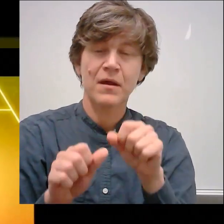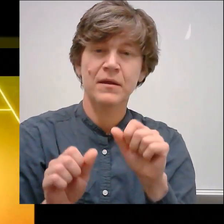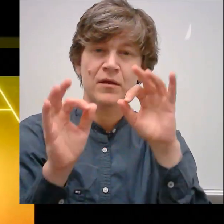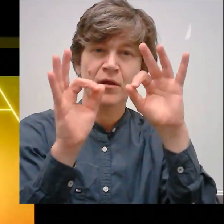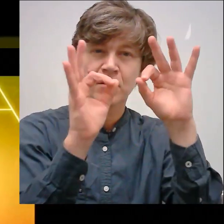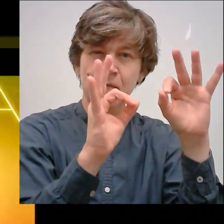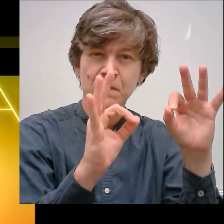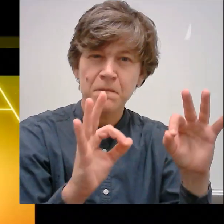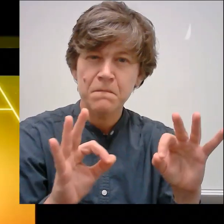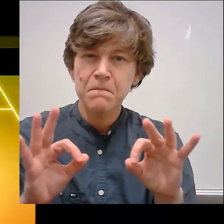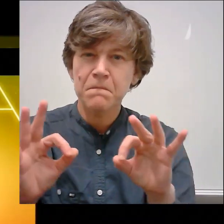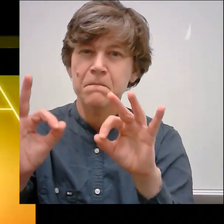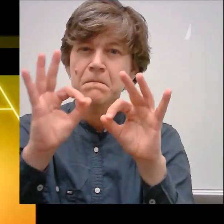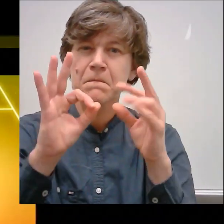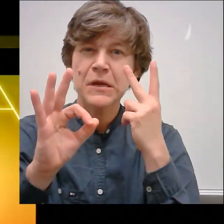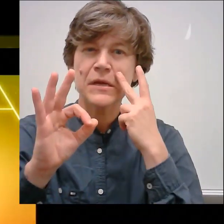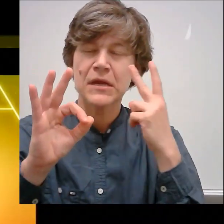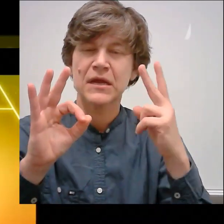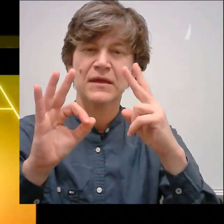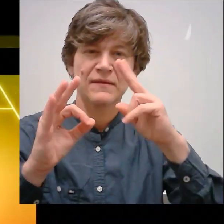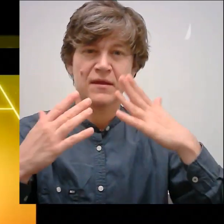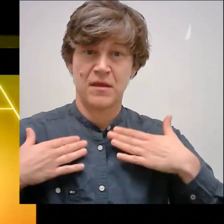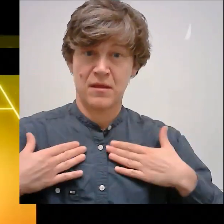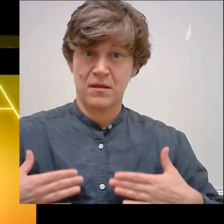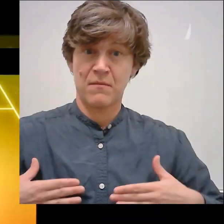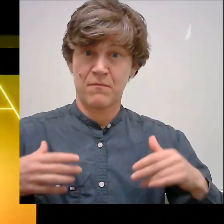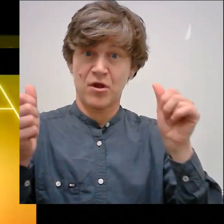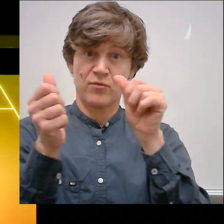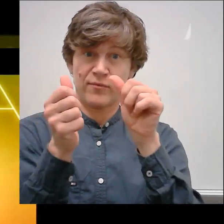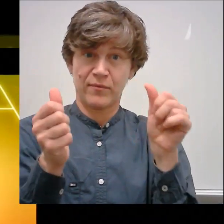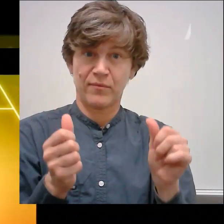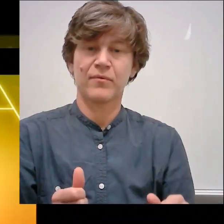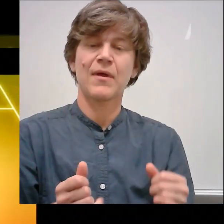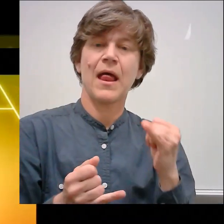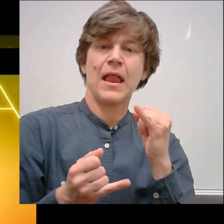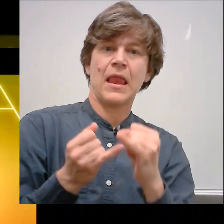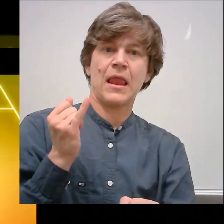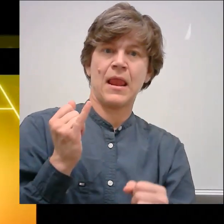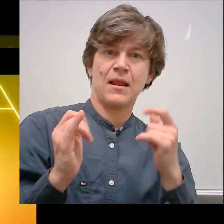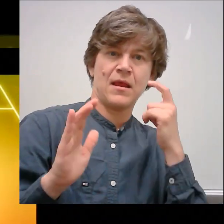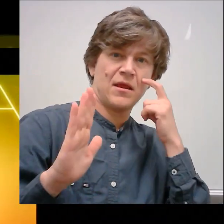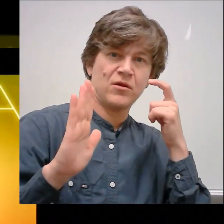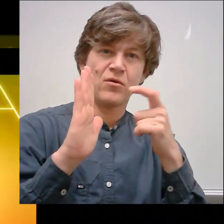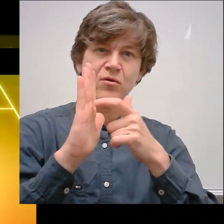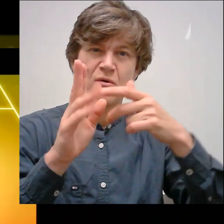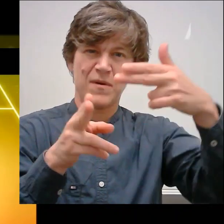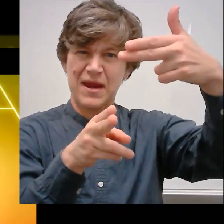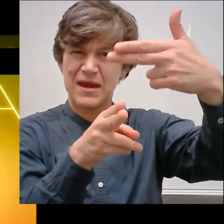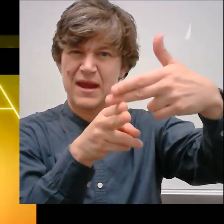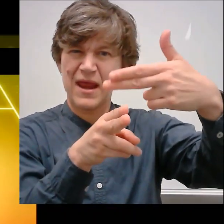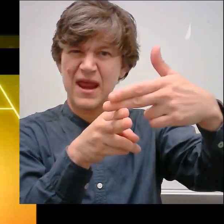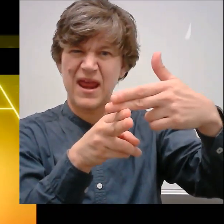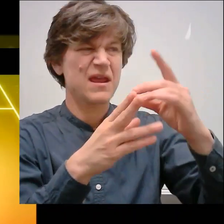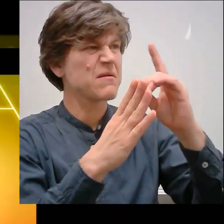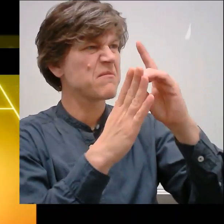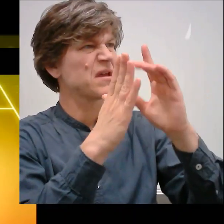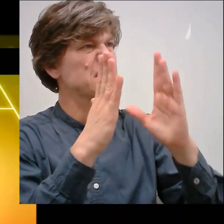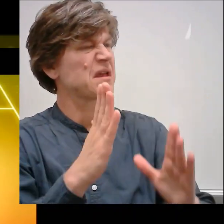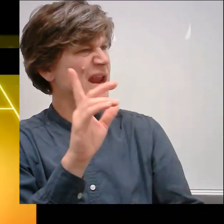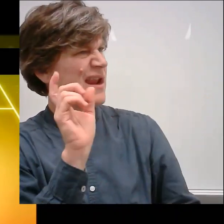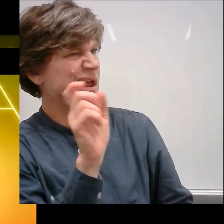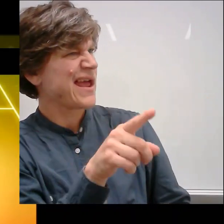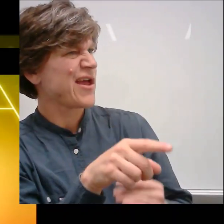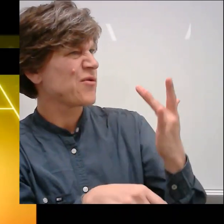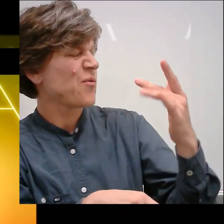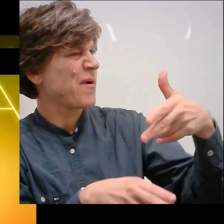the silhouette of the form, and lastly, the type, her name. I asked the designer why the name is so lacking in contrast by